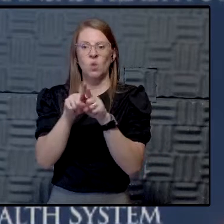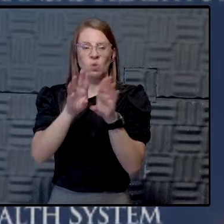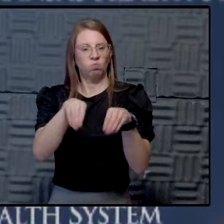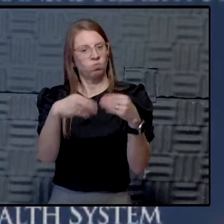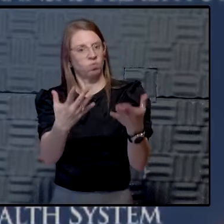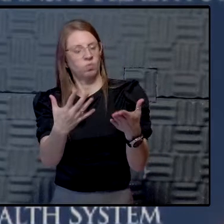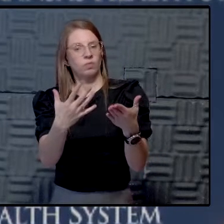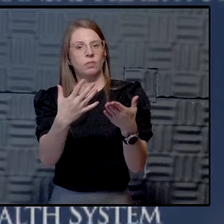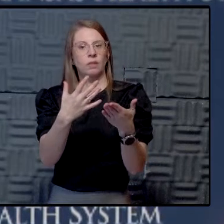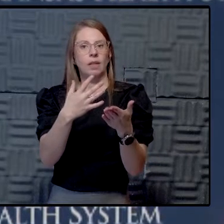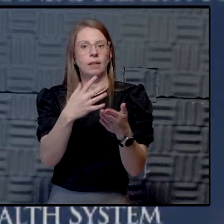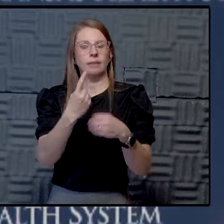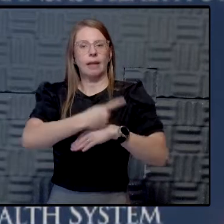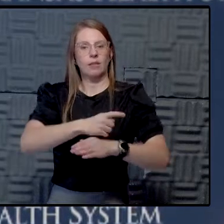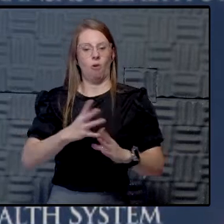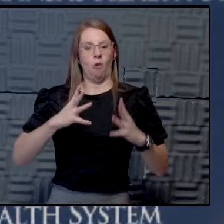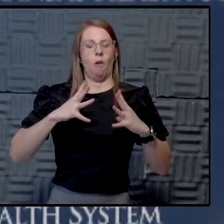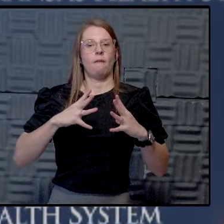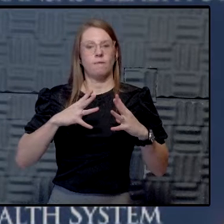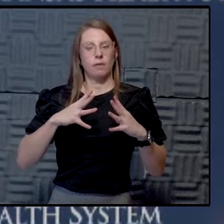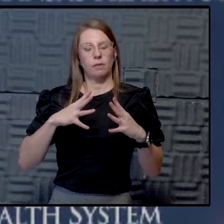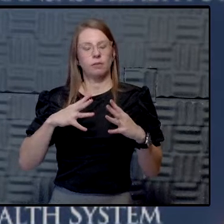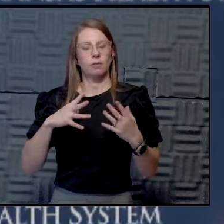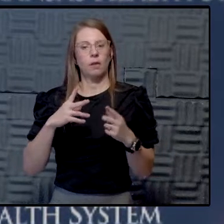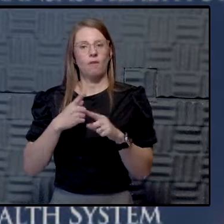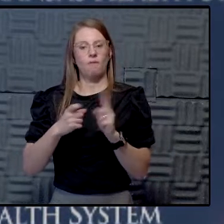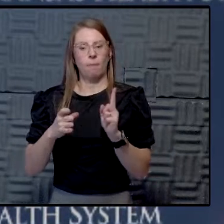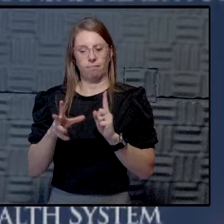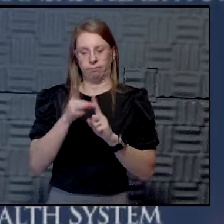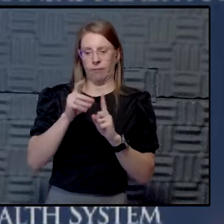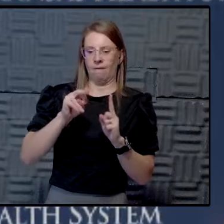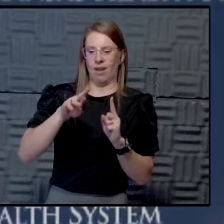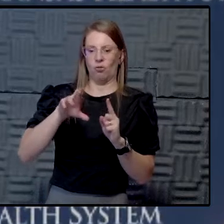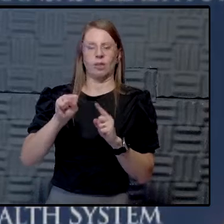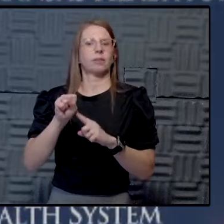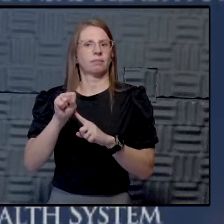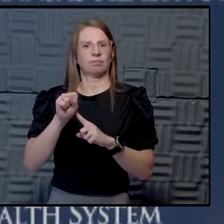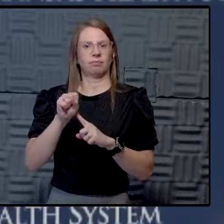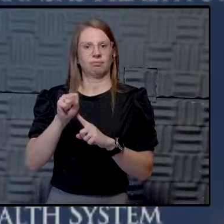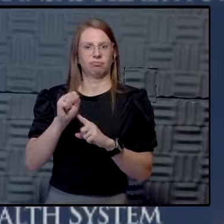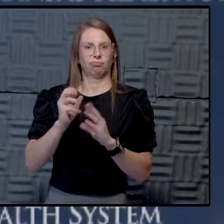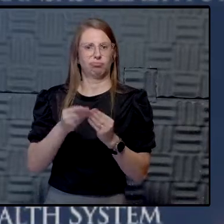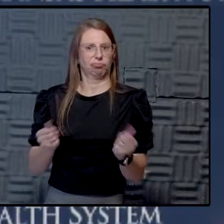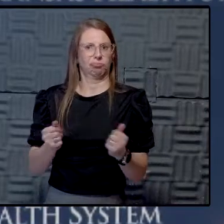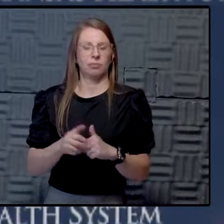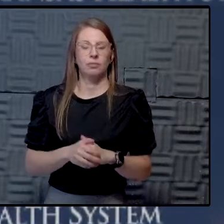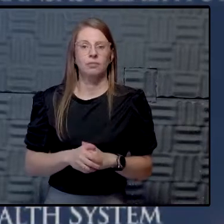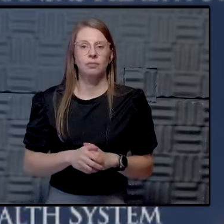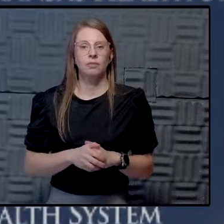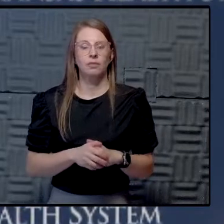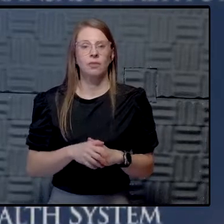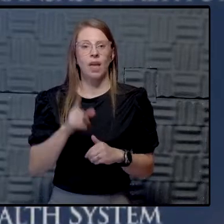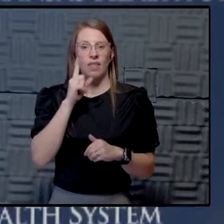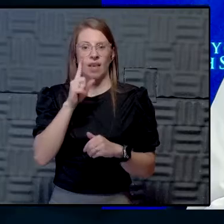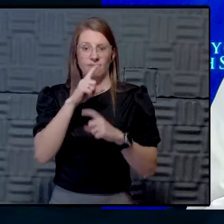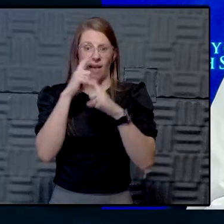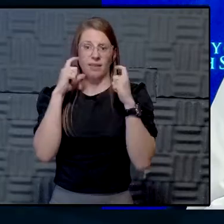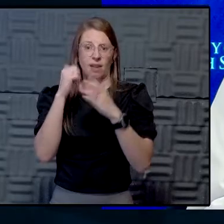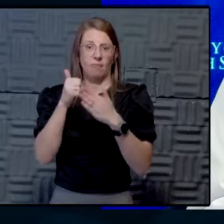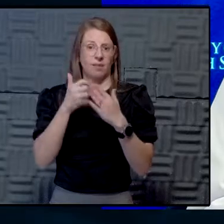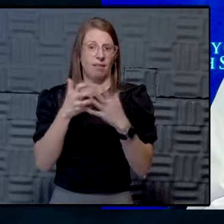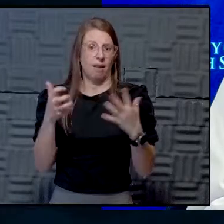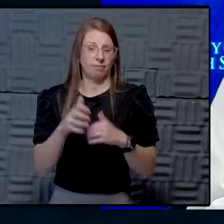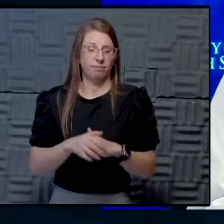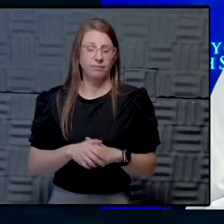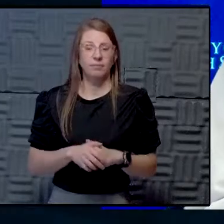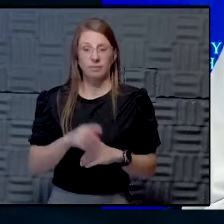in future viral illness seasons because of the masking. I think we're going to, that's one of the things I think is definitely going to stay with us. Yeah, I